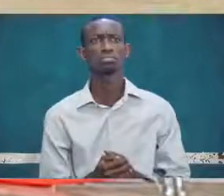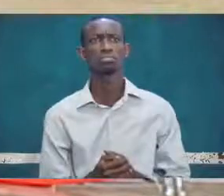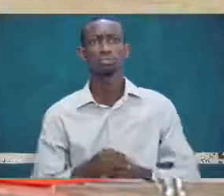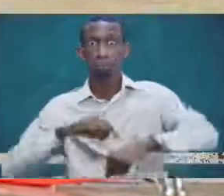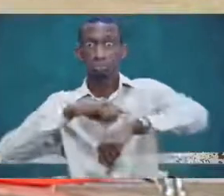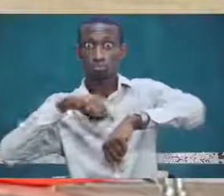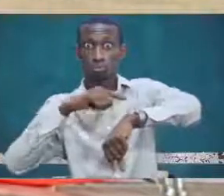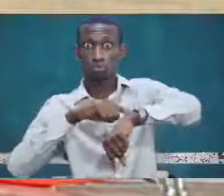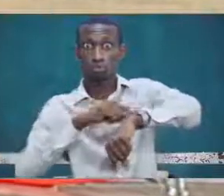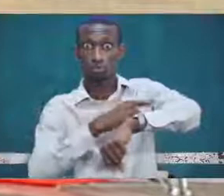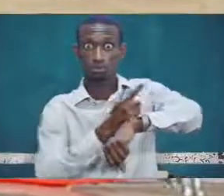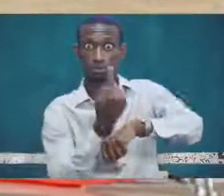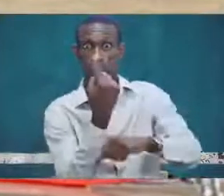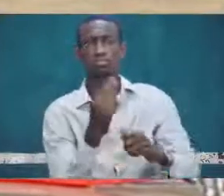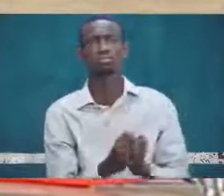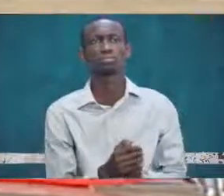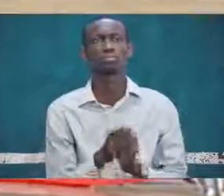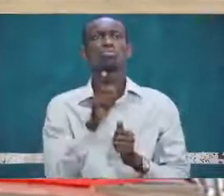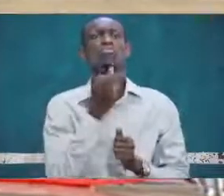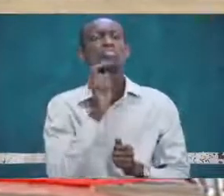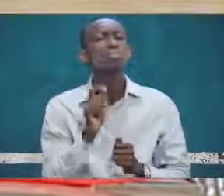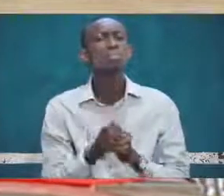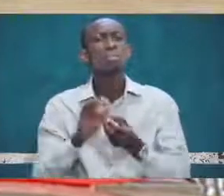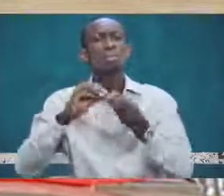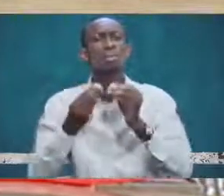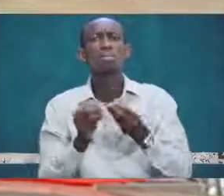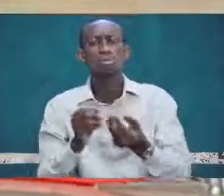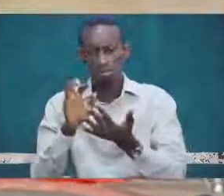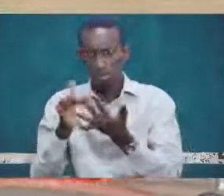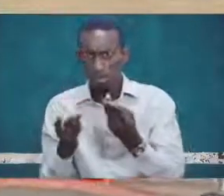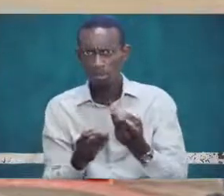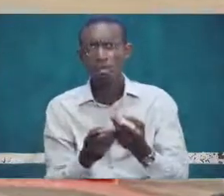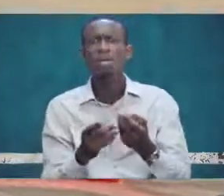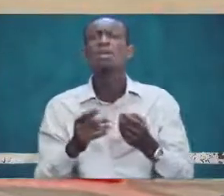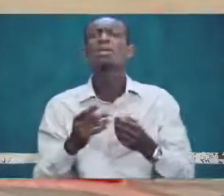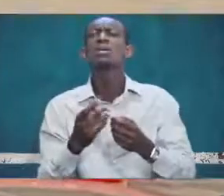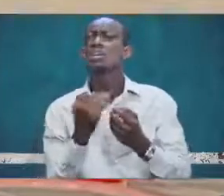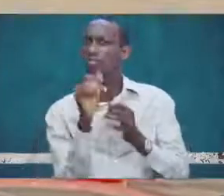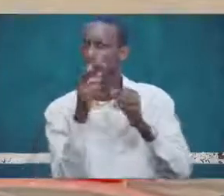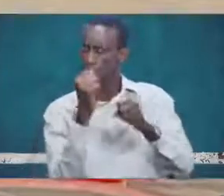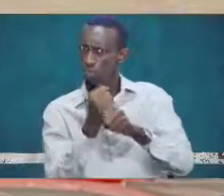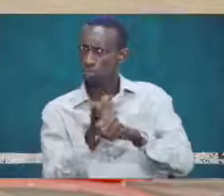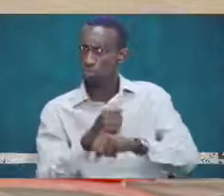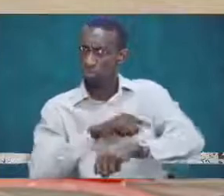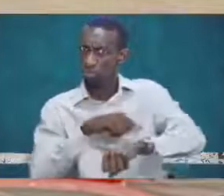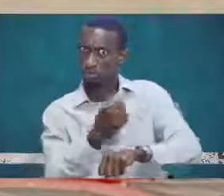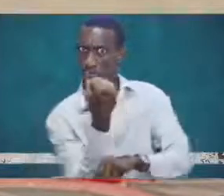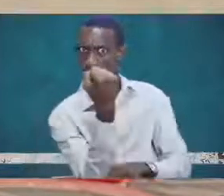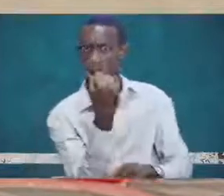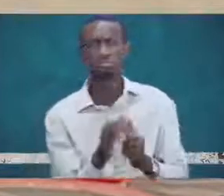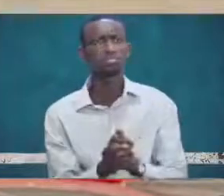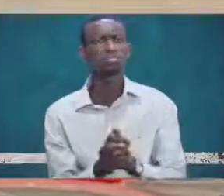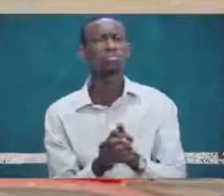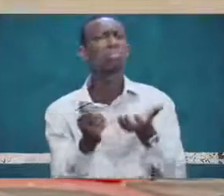calculate how much will you earn if we work 5 hours. This is what I was talking about. You have